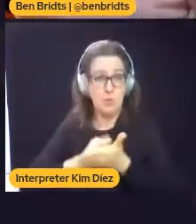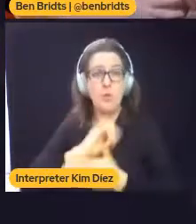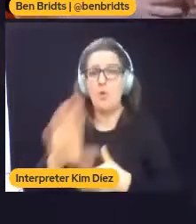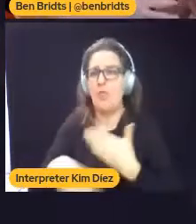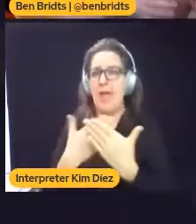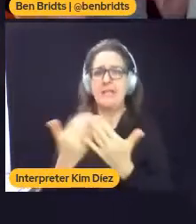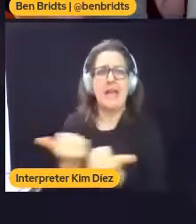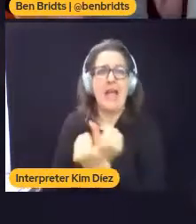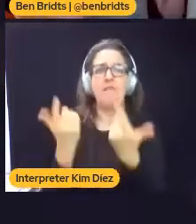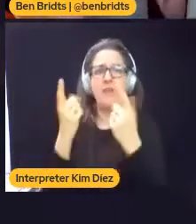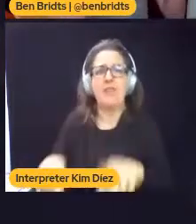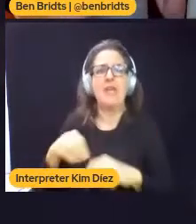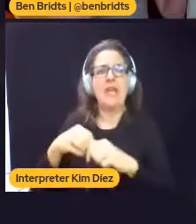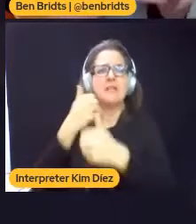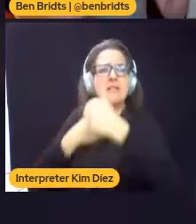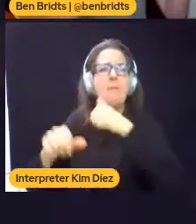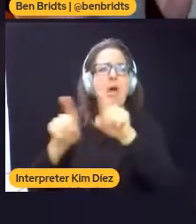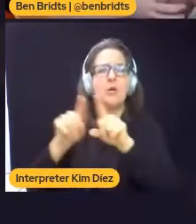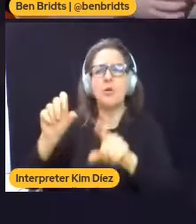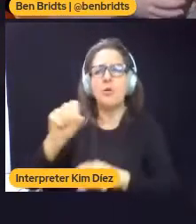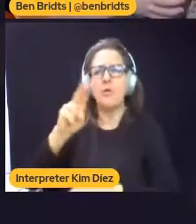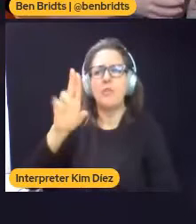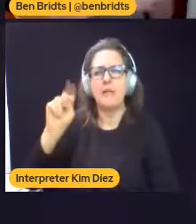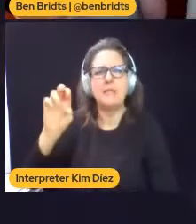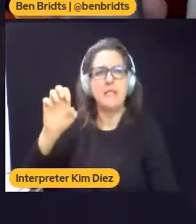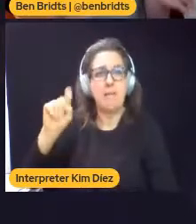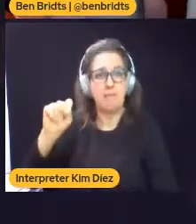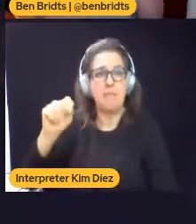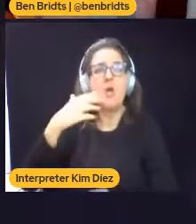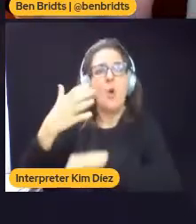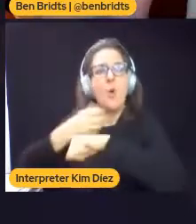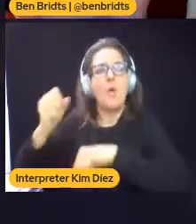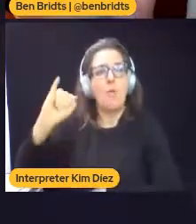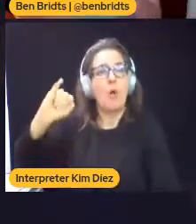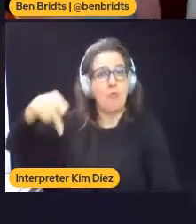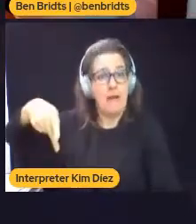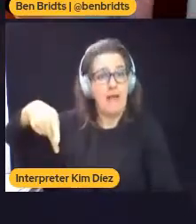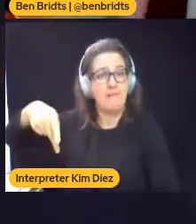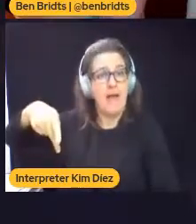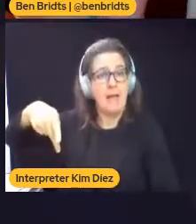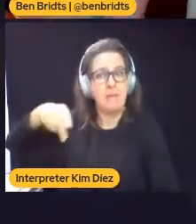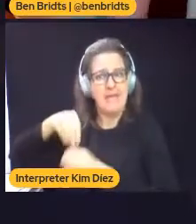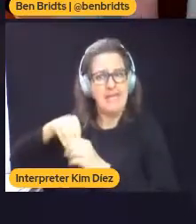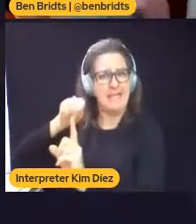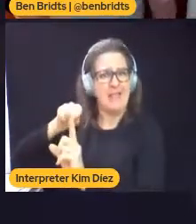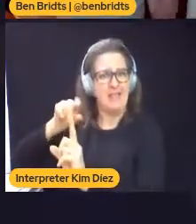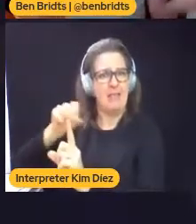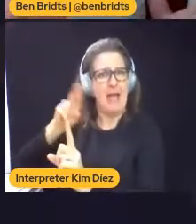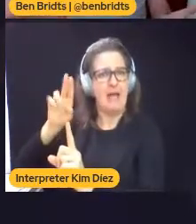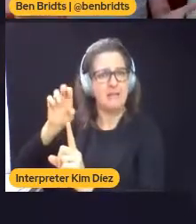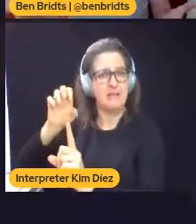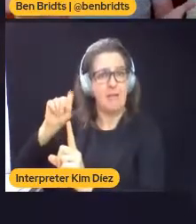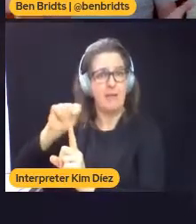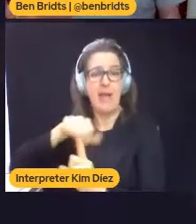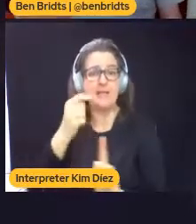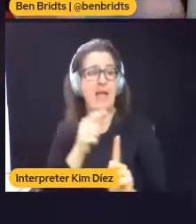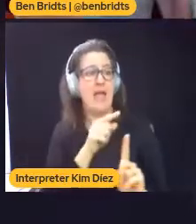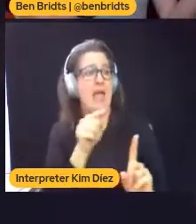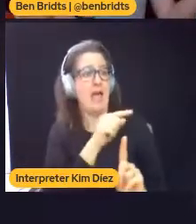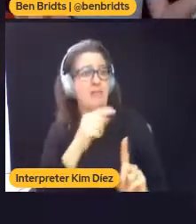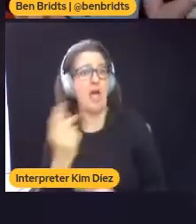same subnet. We would run out of IPs in that subnet, while the other 1 or 2 subnets would be still empty.